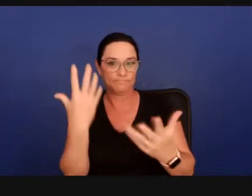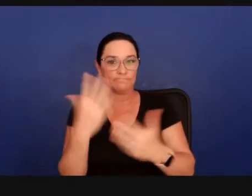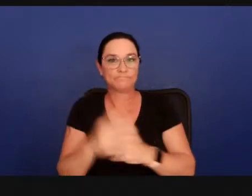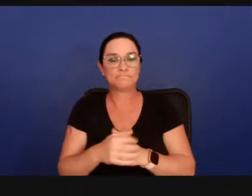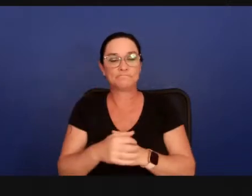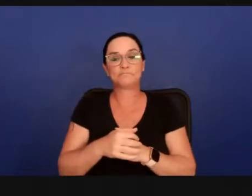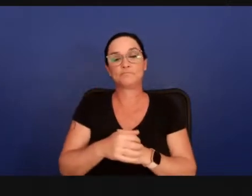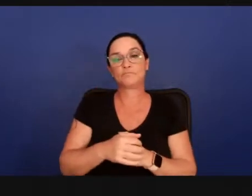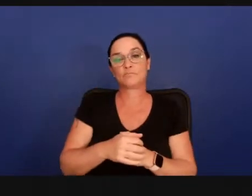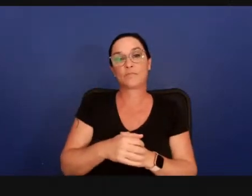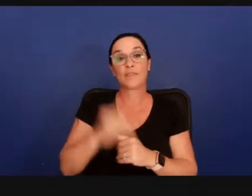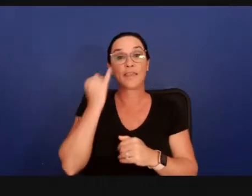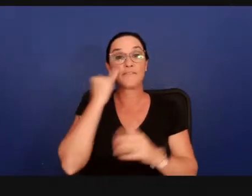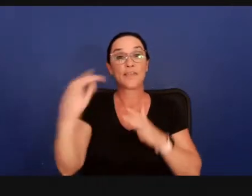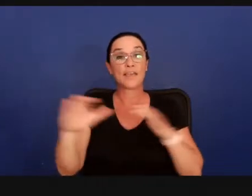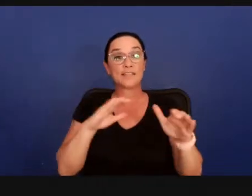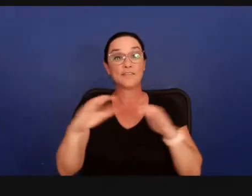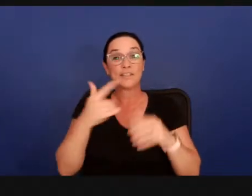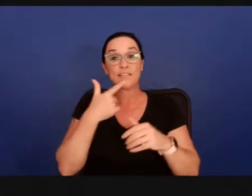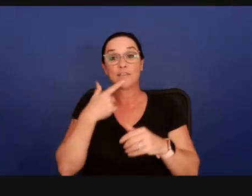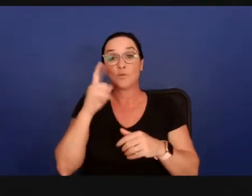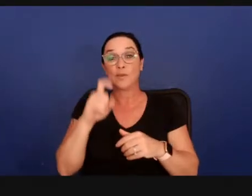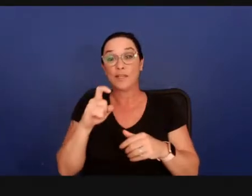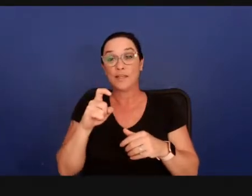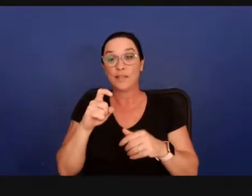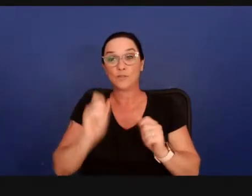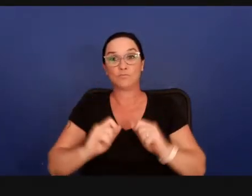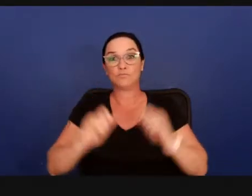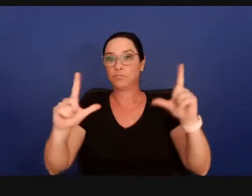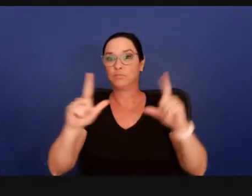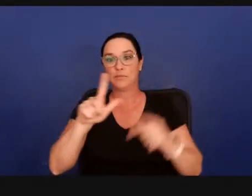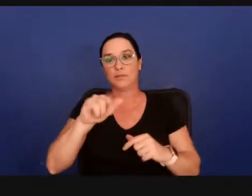the activity says that we need to go live, then we'll go live.